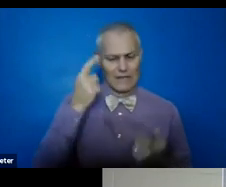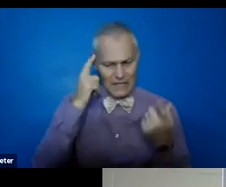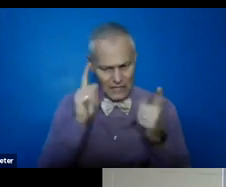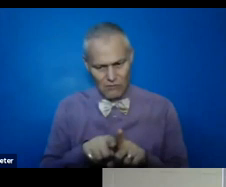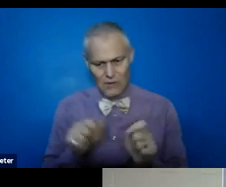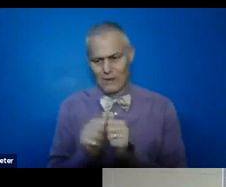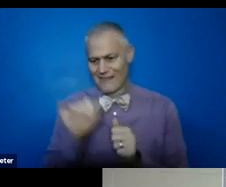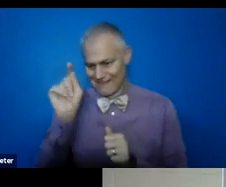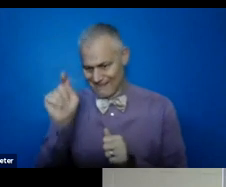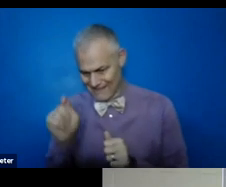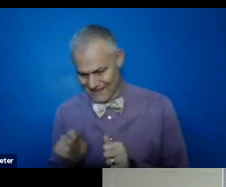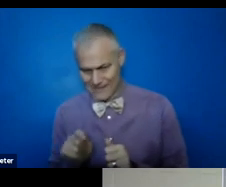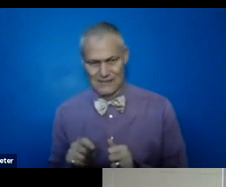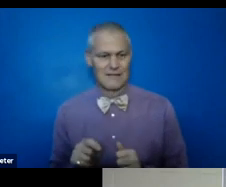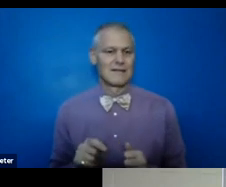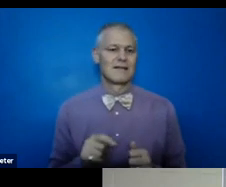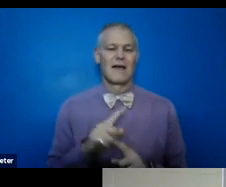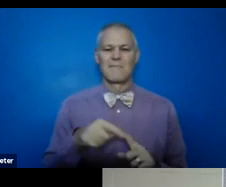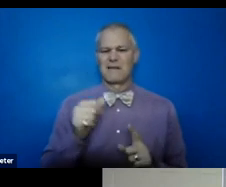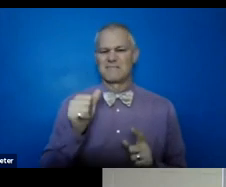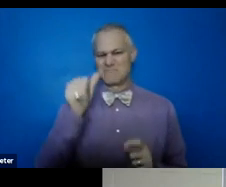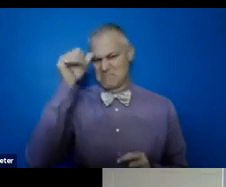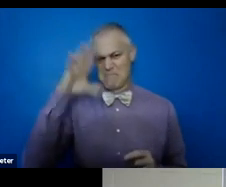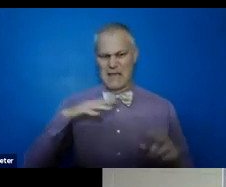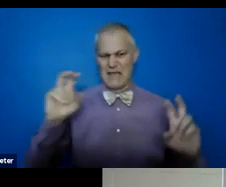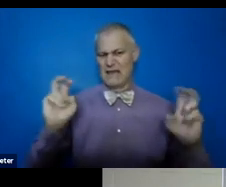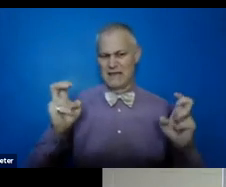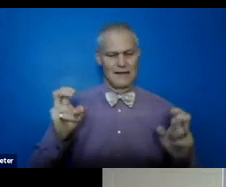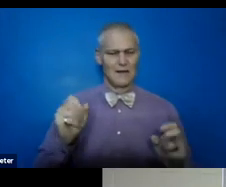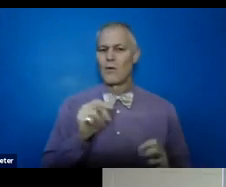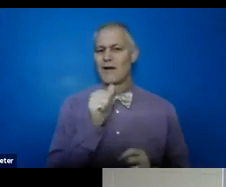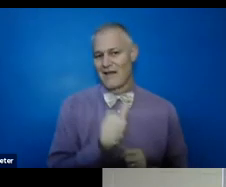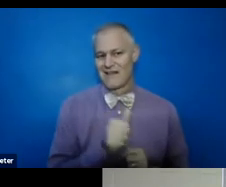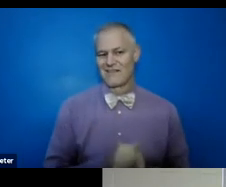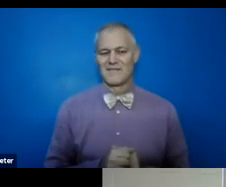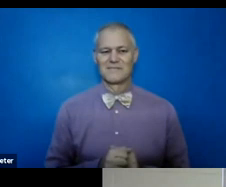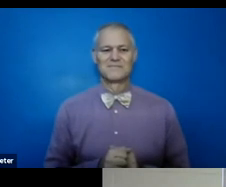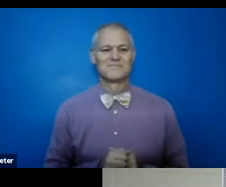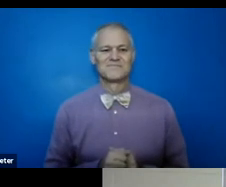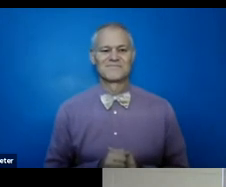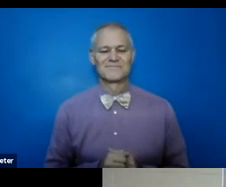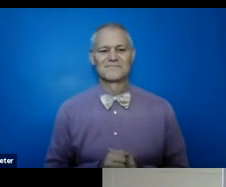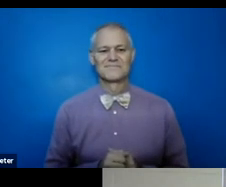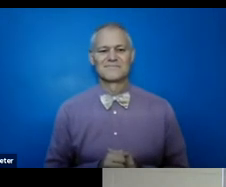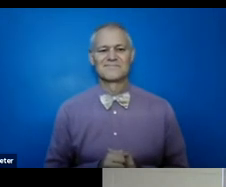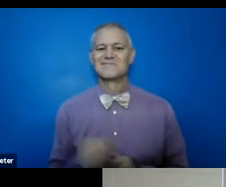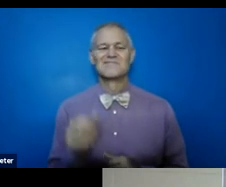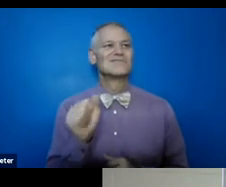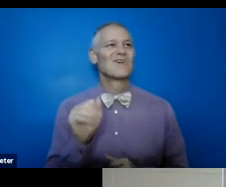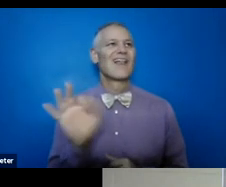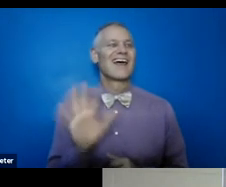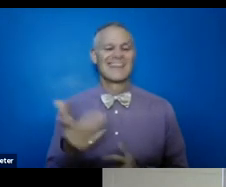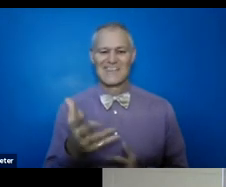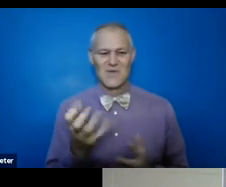with some of those rigid ideas about masculinity or if they don't. And so like if you want a lot of